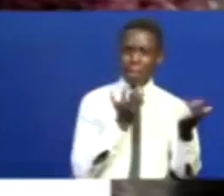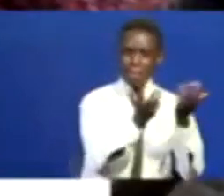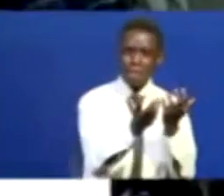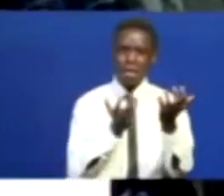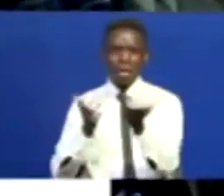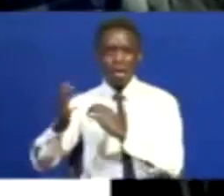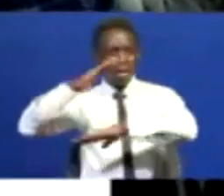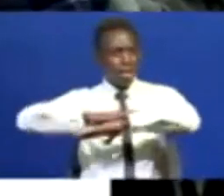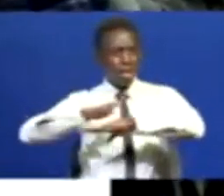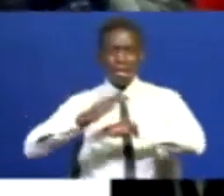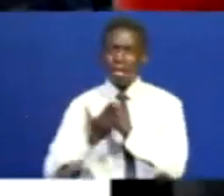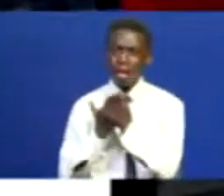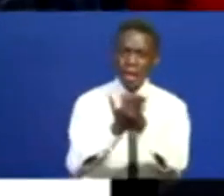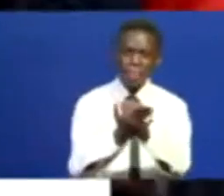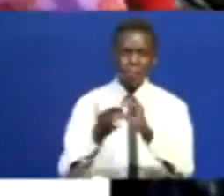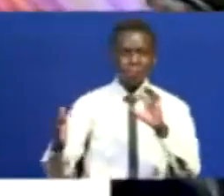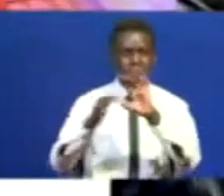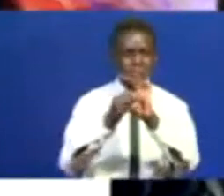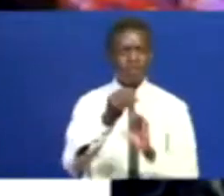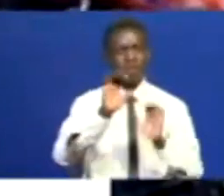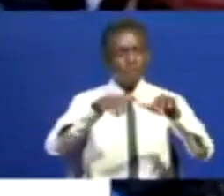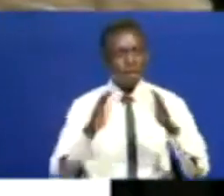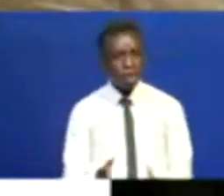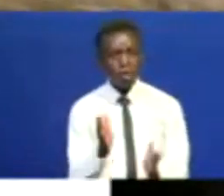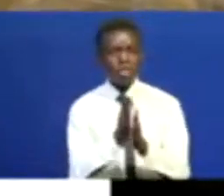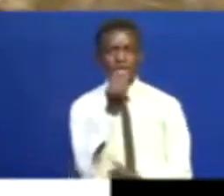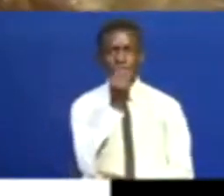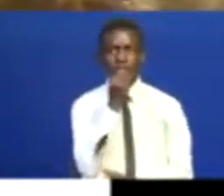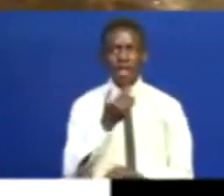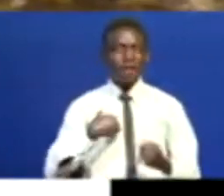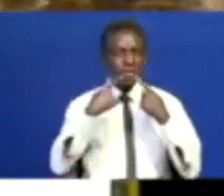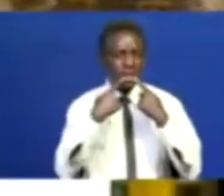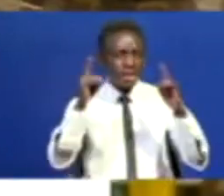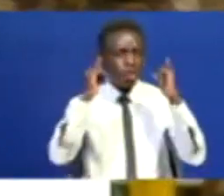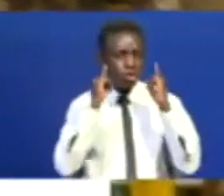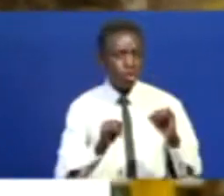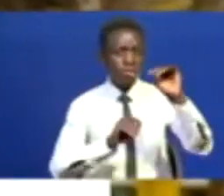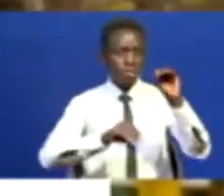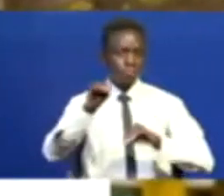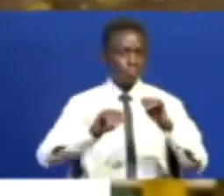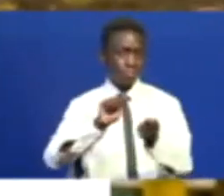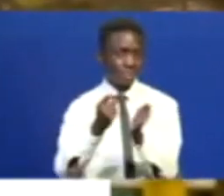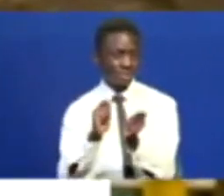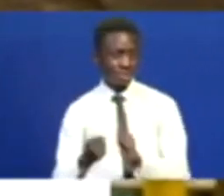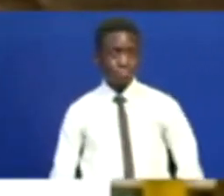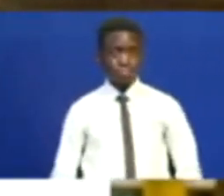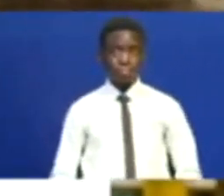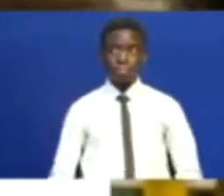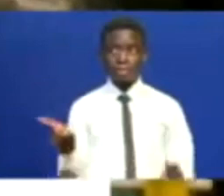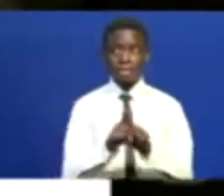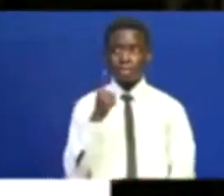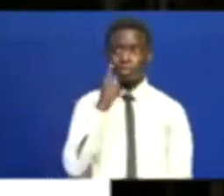connects farmers and food vendors, has announced a fresh round of layoffs. In a statement, the firm